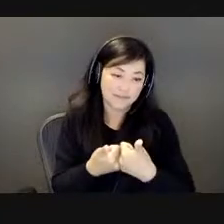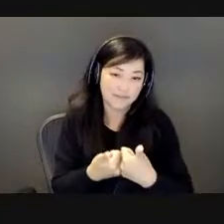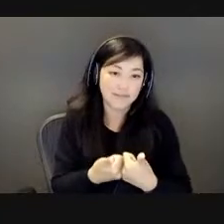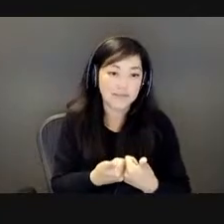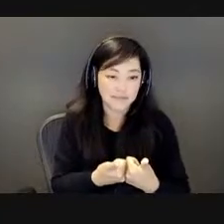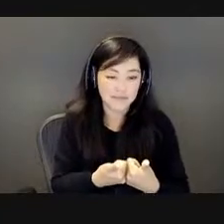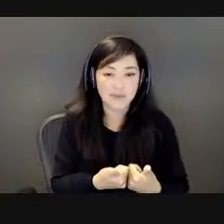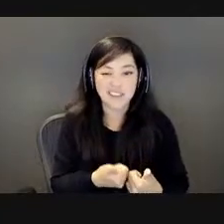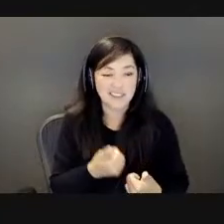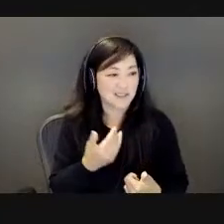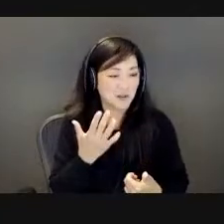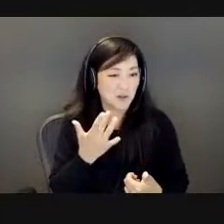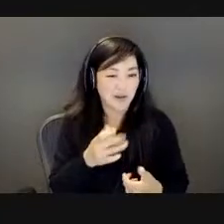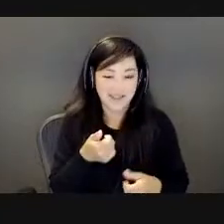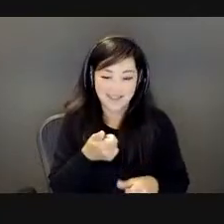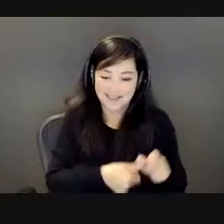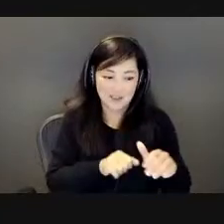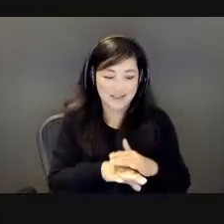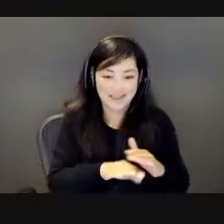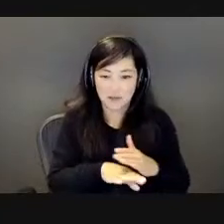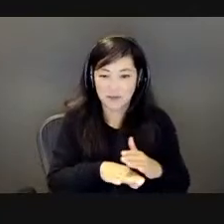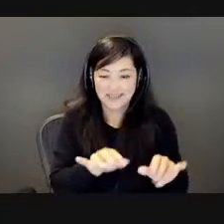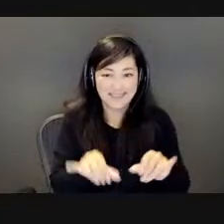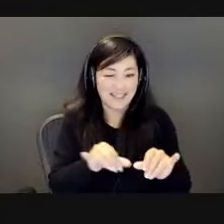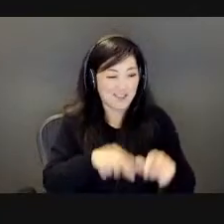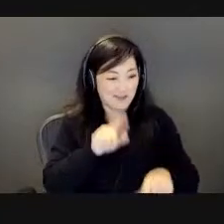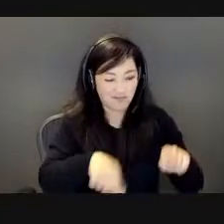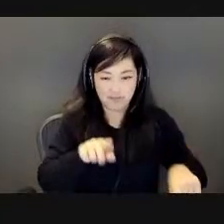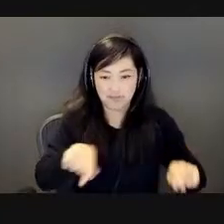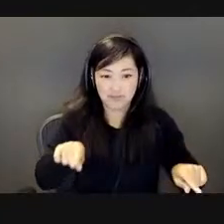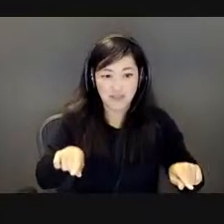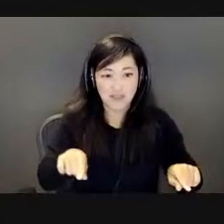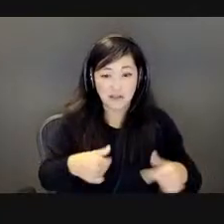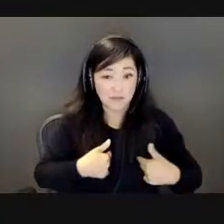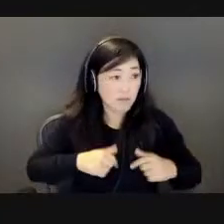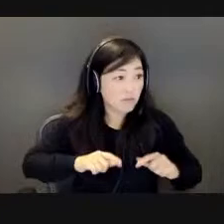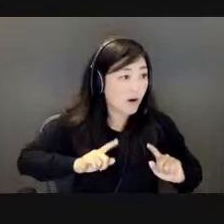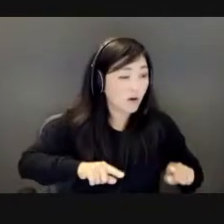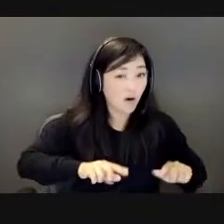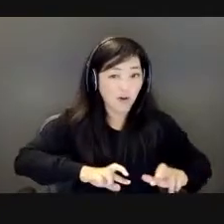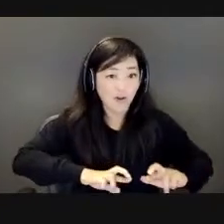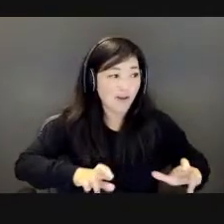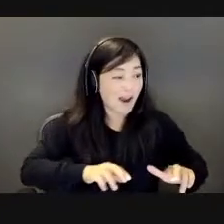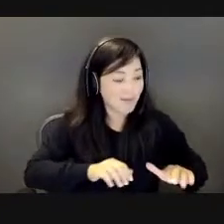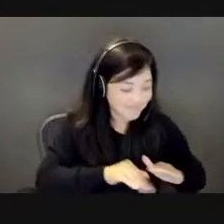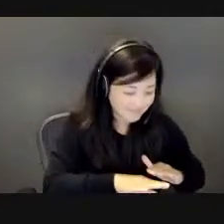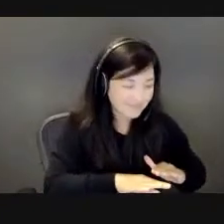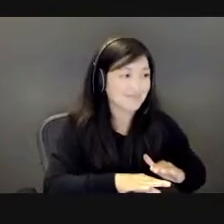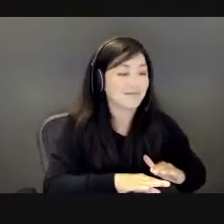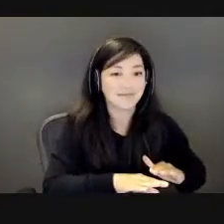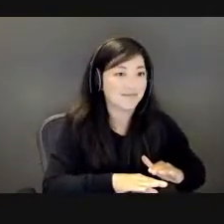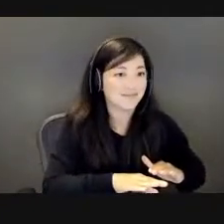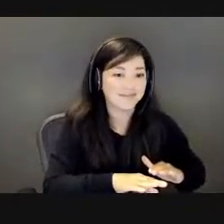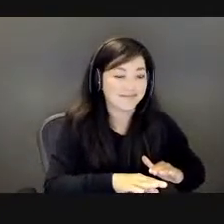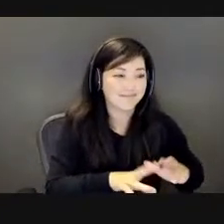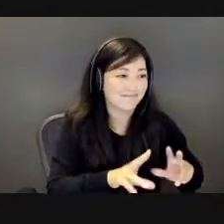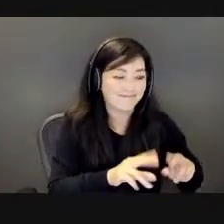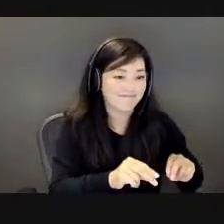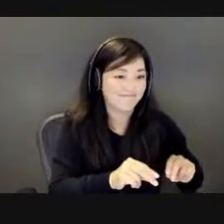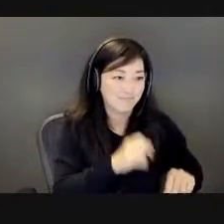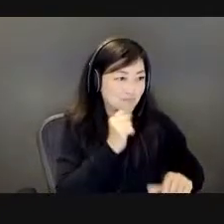we'll go check it out, and it is sometimes, you know, hit and miss. As he talked about, you know, you might be going down a trail,